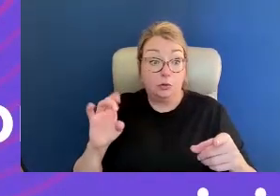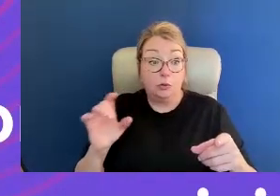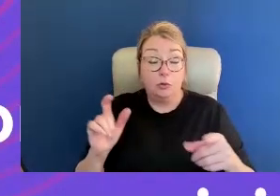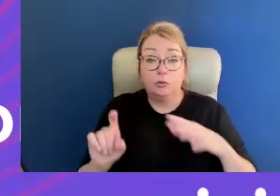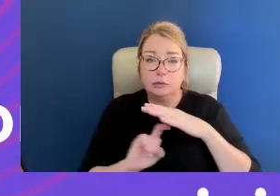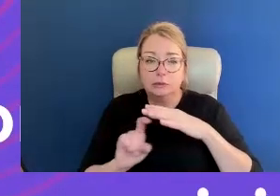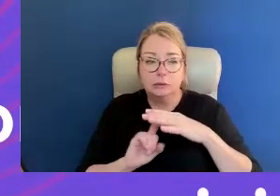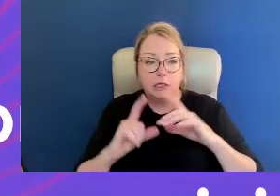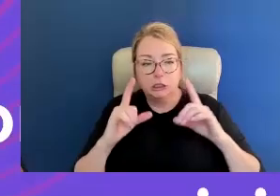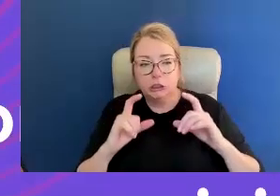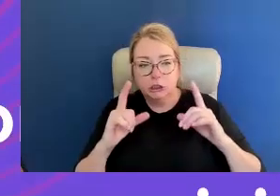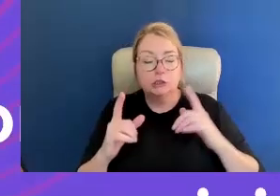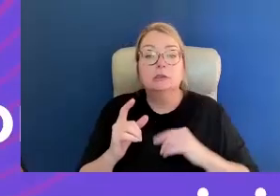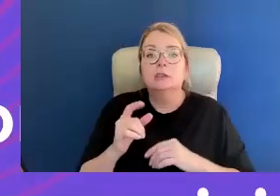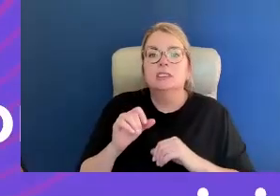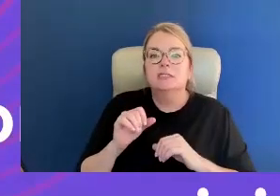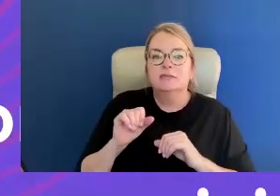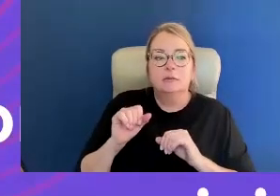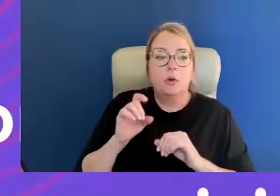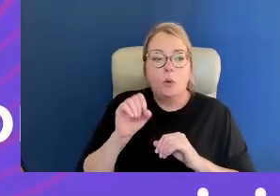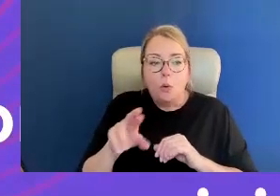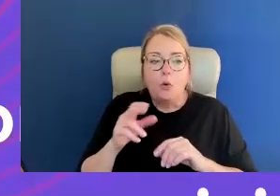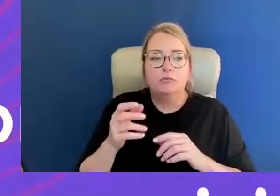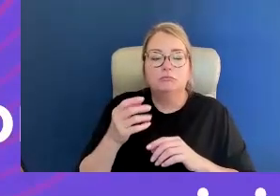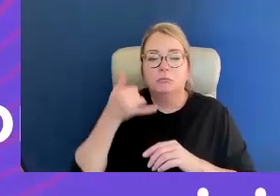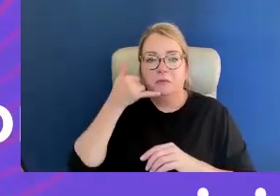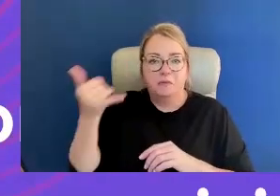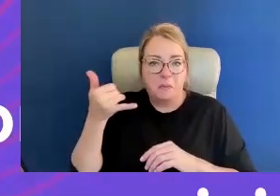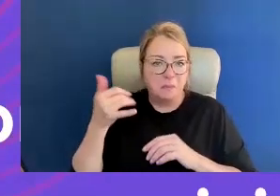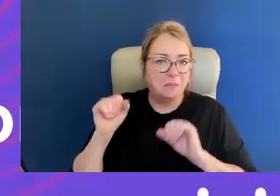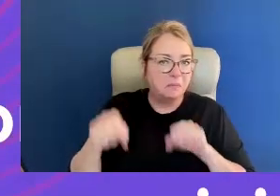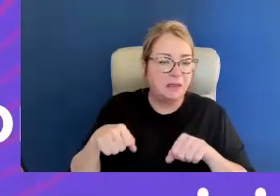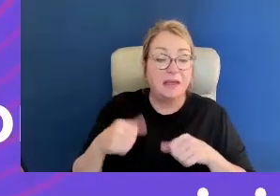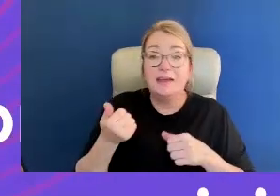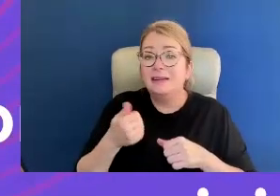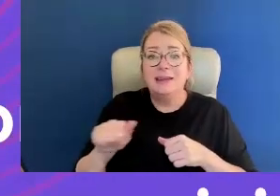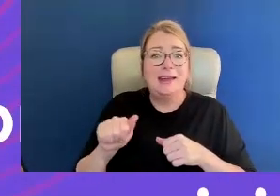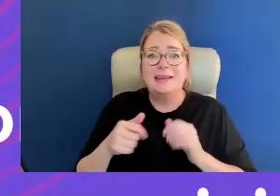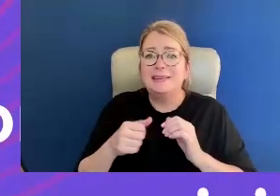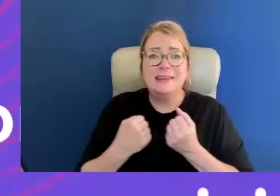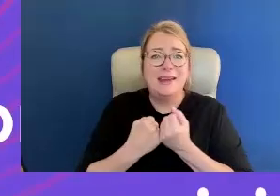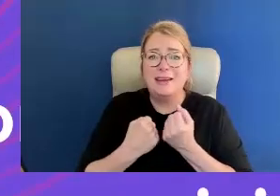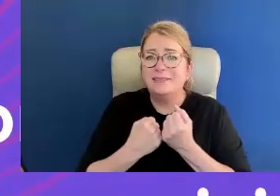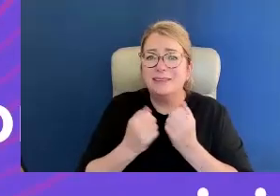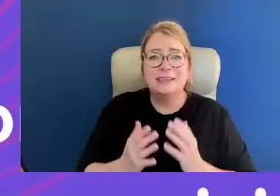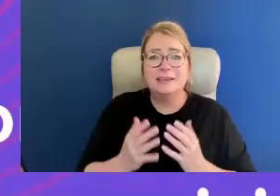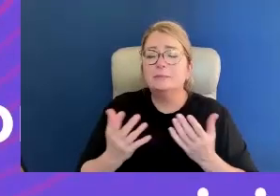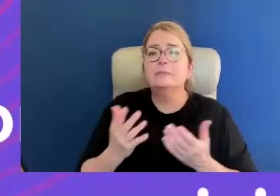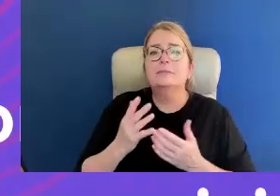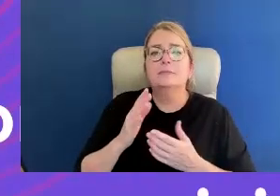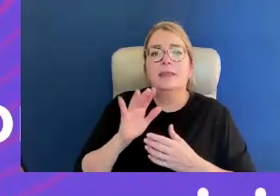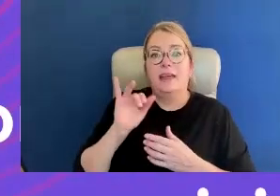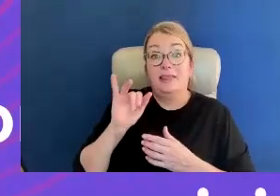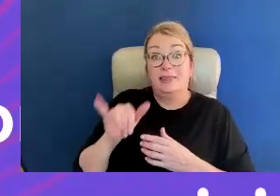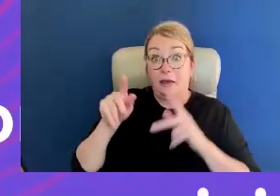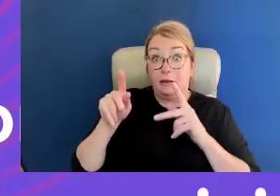call directly to speak with any health advocate. And again, any health advocate that you're dealing with, it will be your health advocate until the